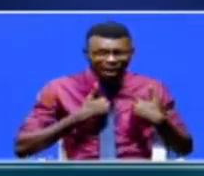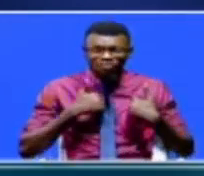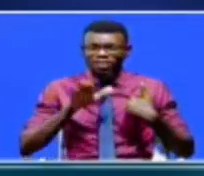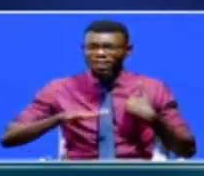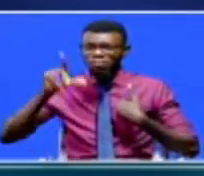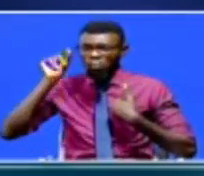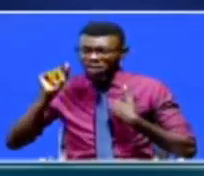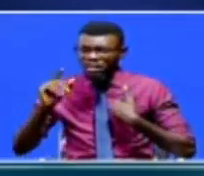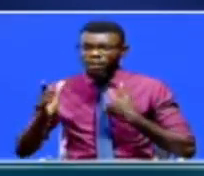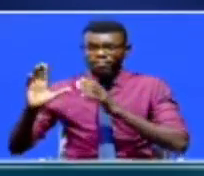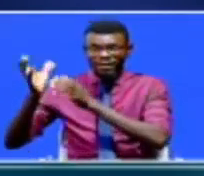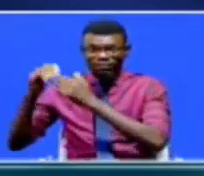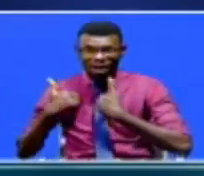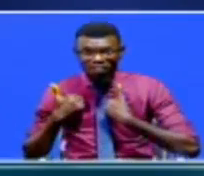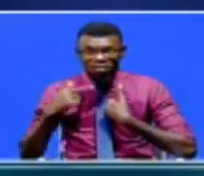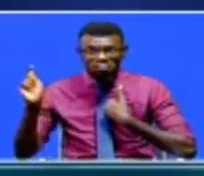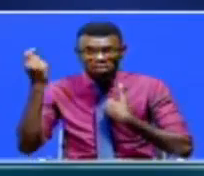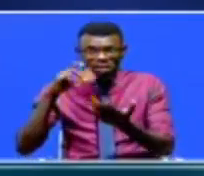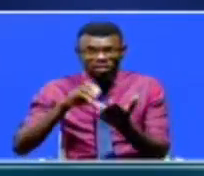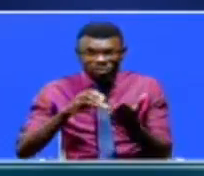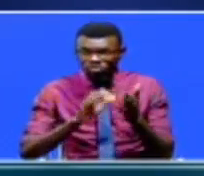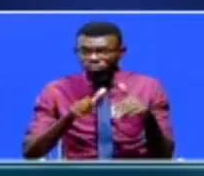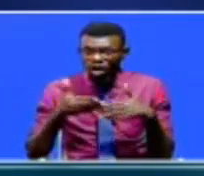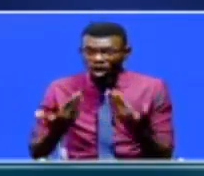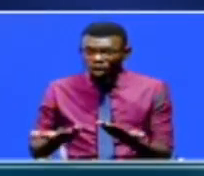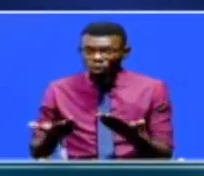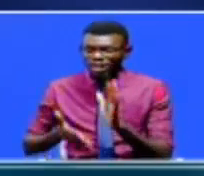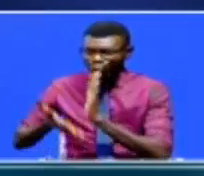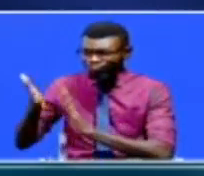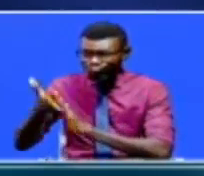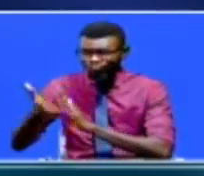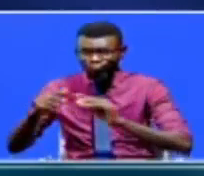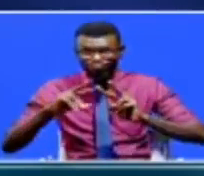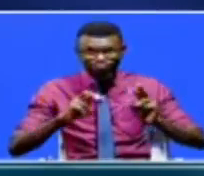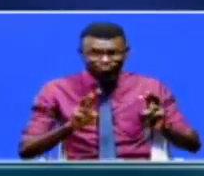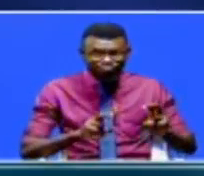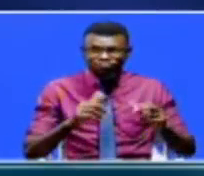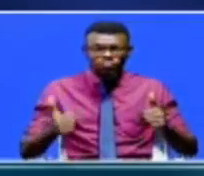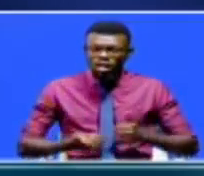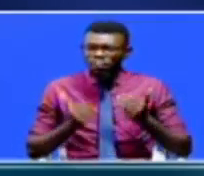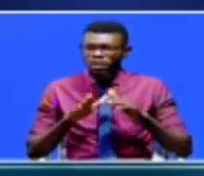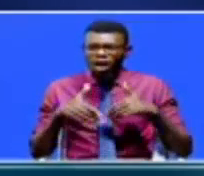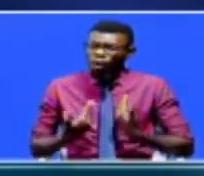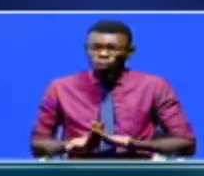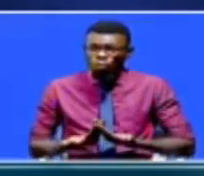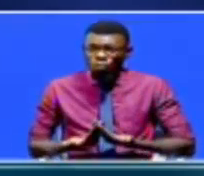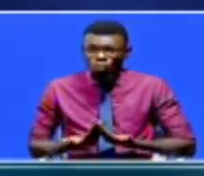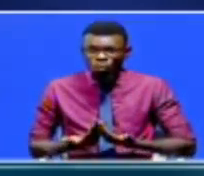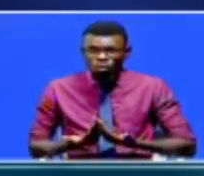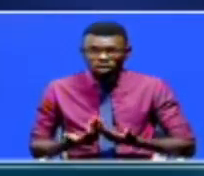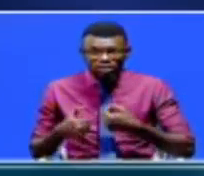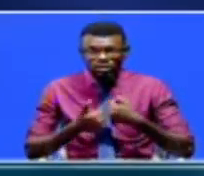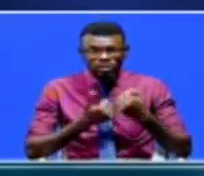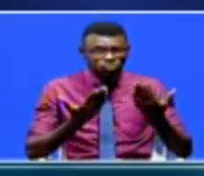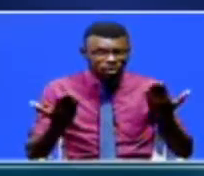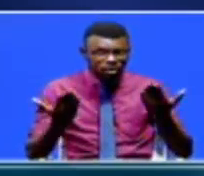Mombasa and Kilifi. What is our status, quickly, of rapid or mass testing, if you like? What our main challenge